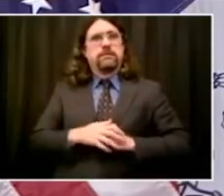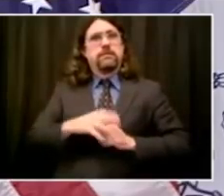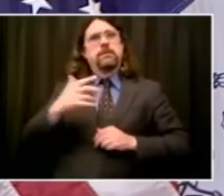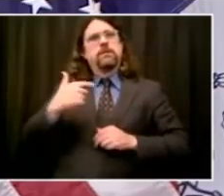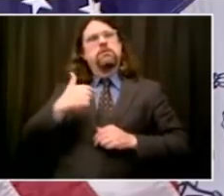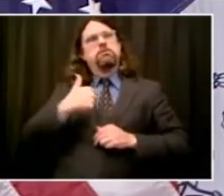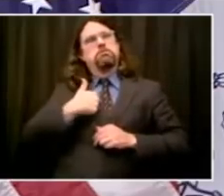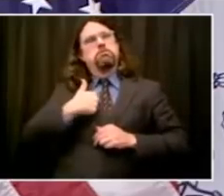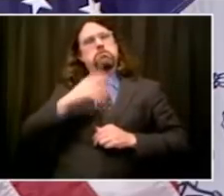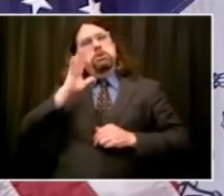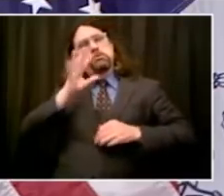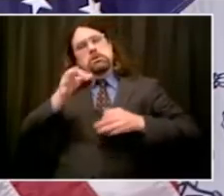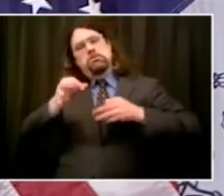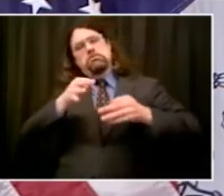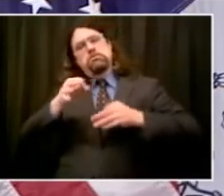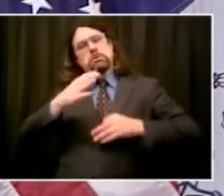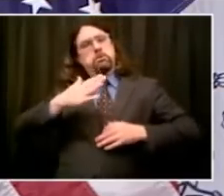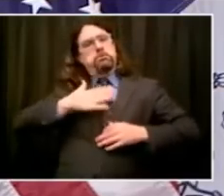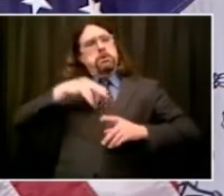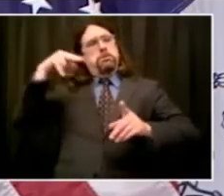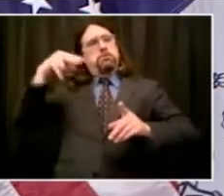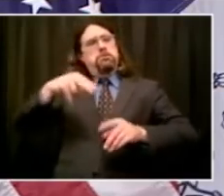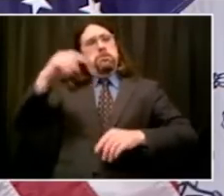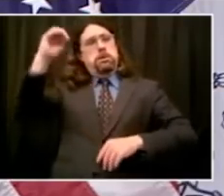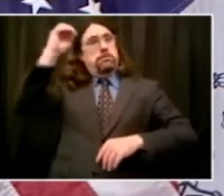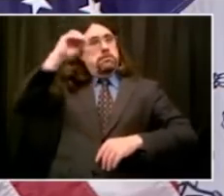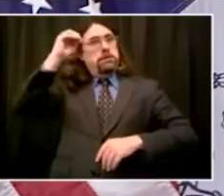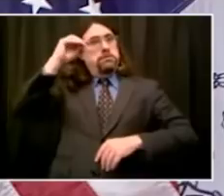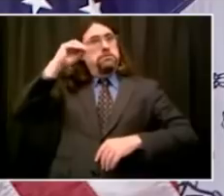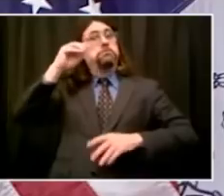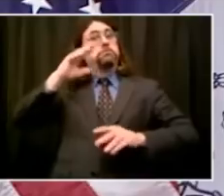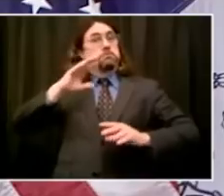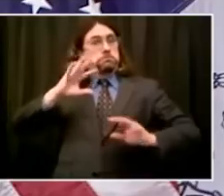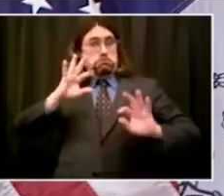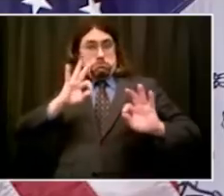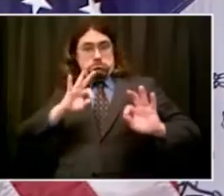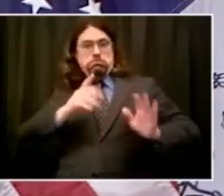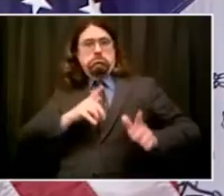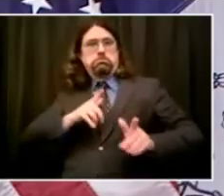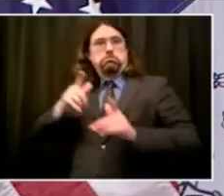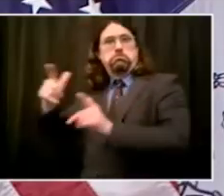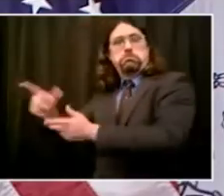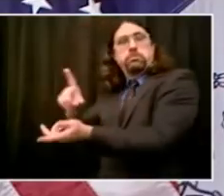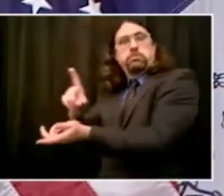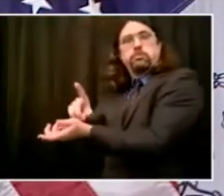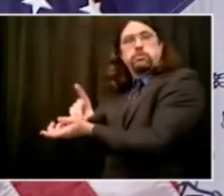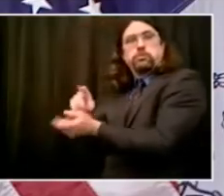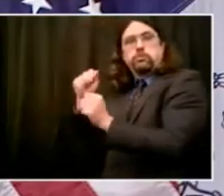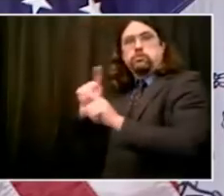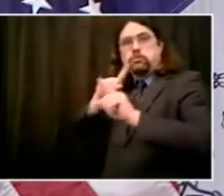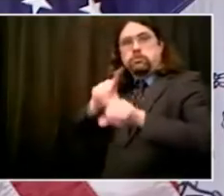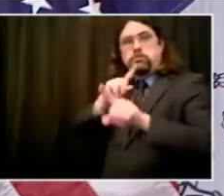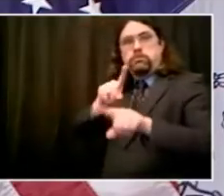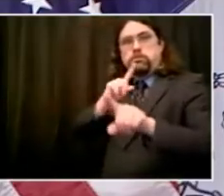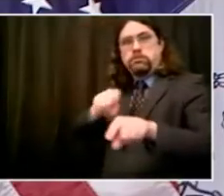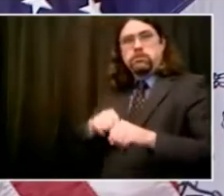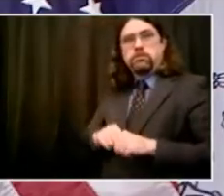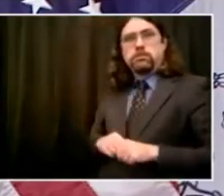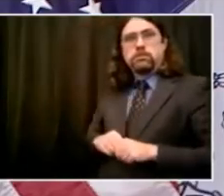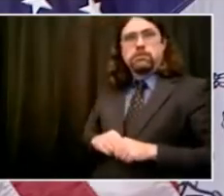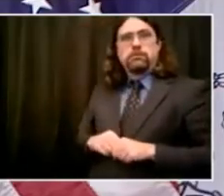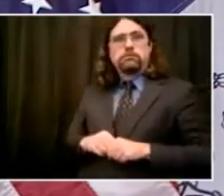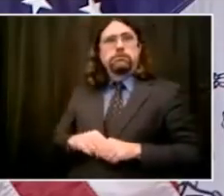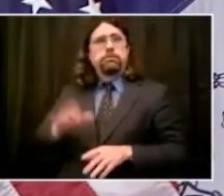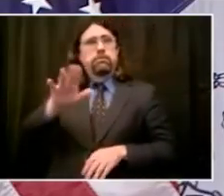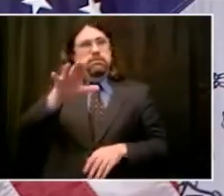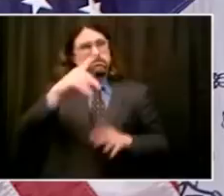and I'll use my own example, I'm not symptomatic, I'm not in one of the vulnerable categories, I'm not living in one of the communities hardest hit.